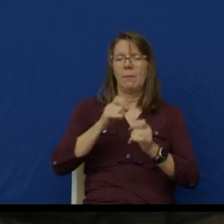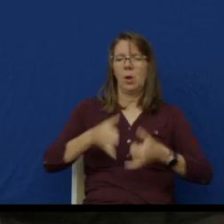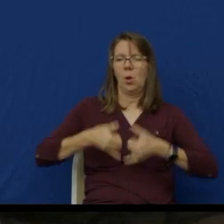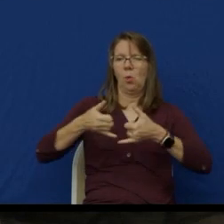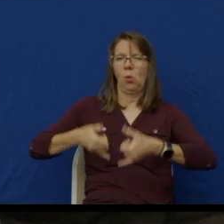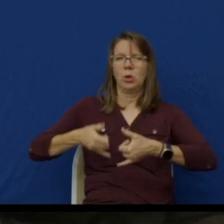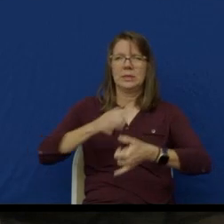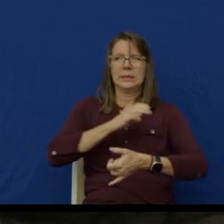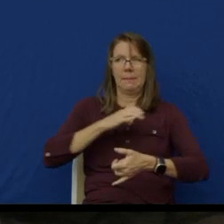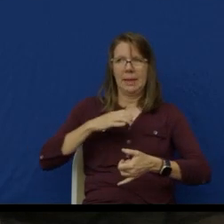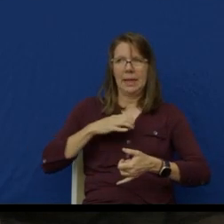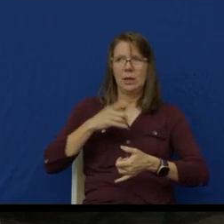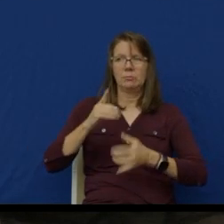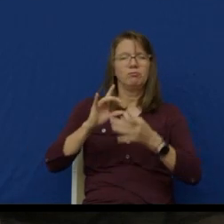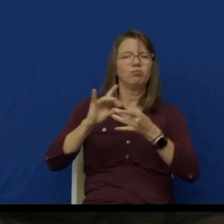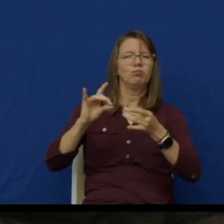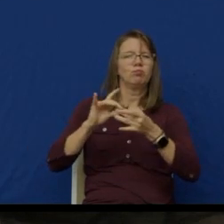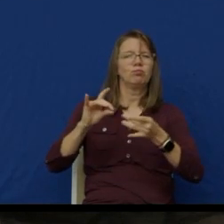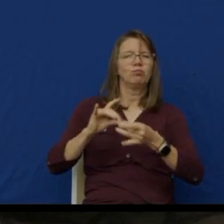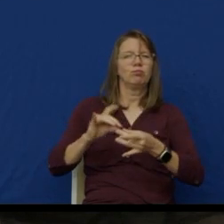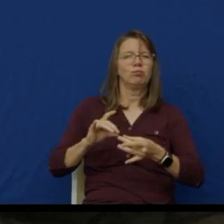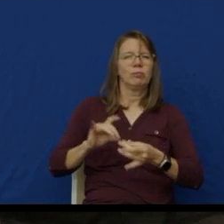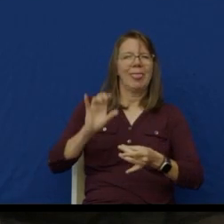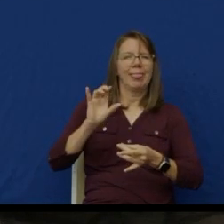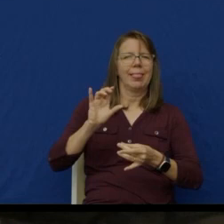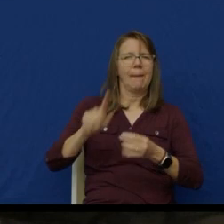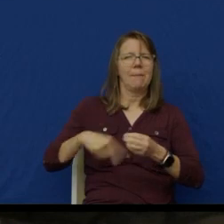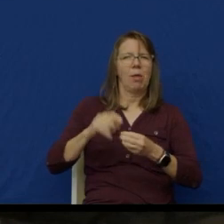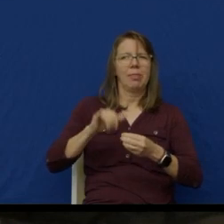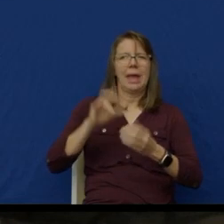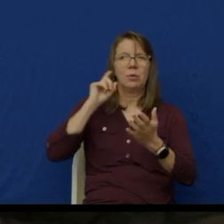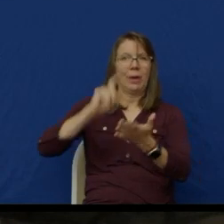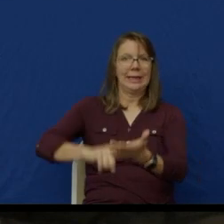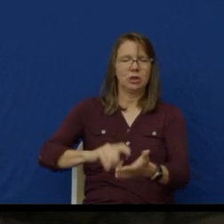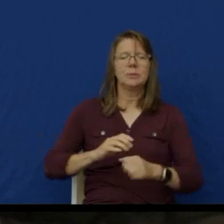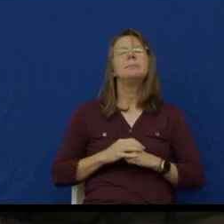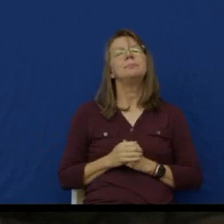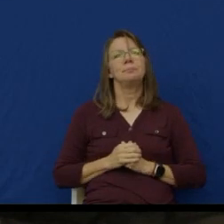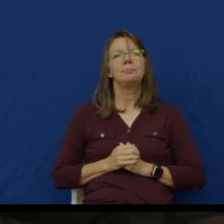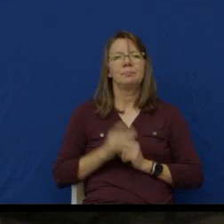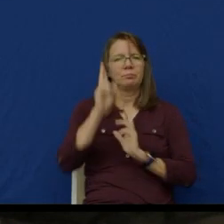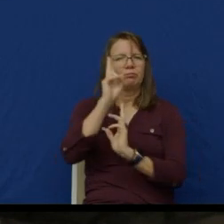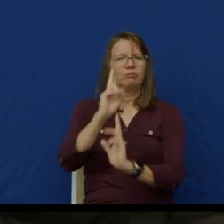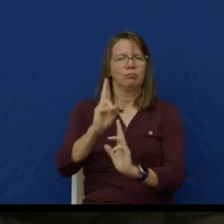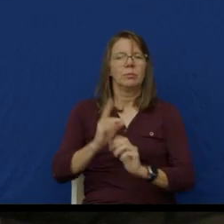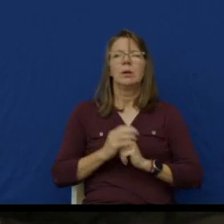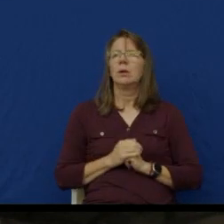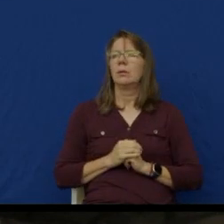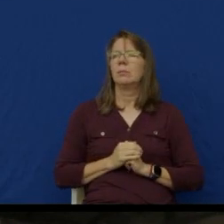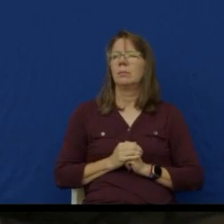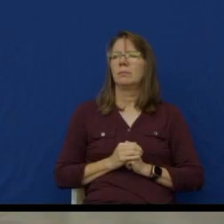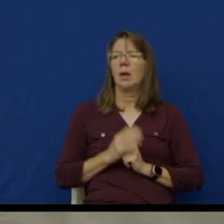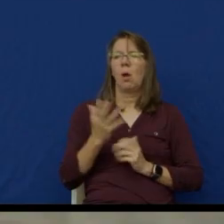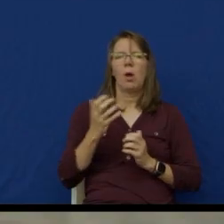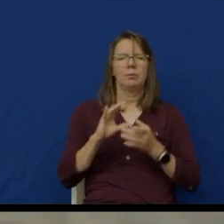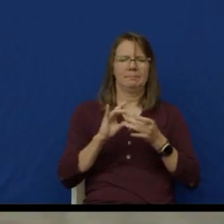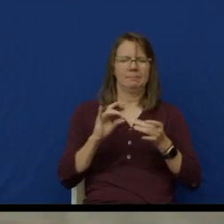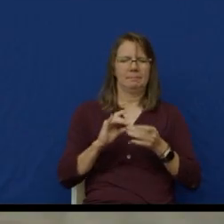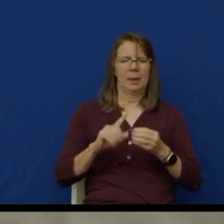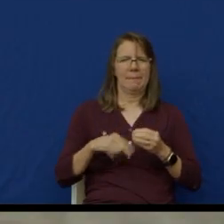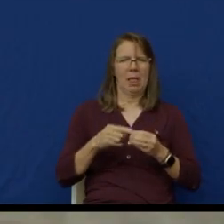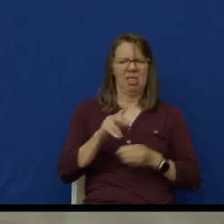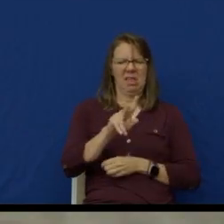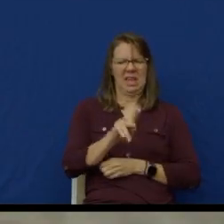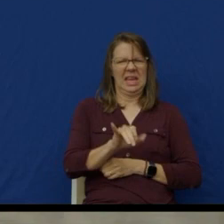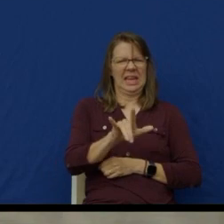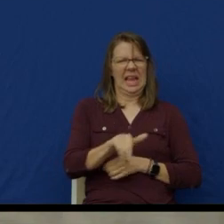tell us about this recognition. Thank you, Chair Robinson. Let me tell you a little bit about this award, the Kelly Award